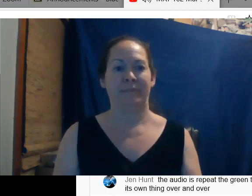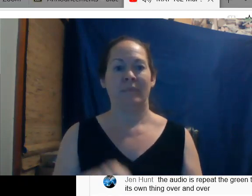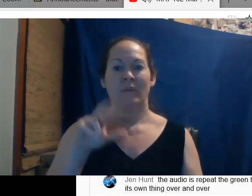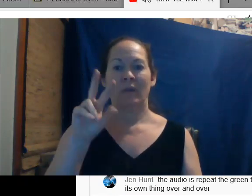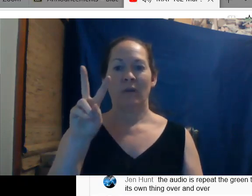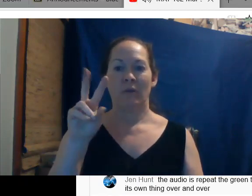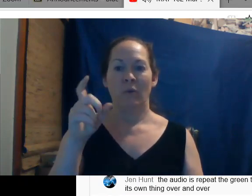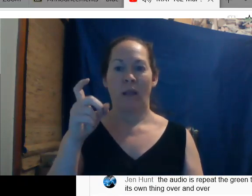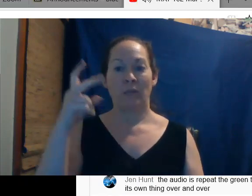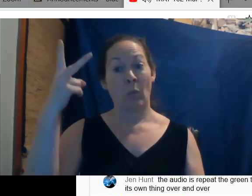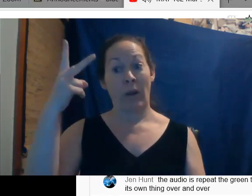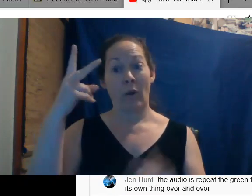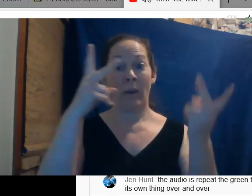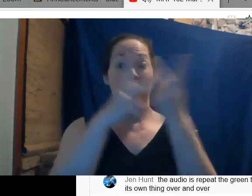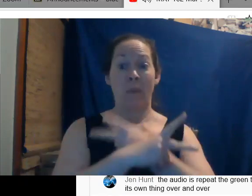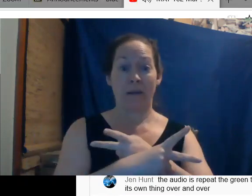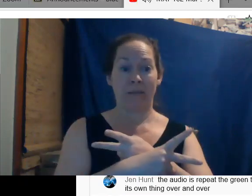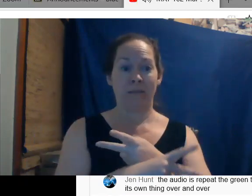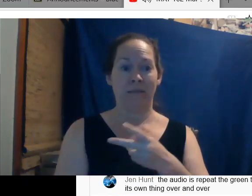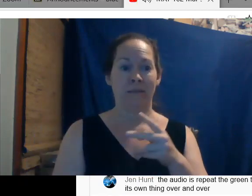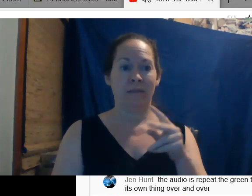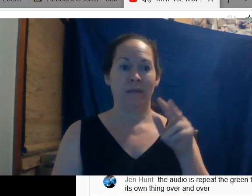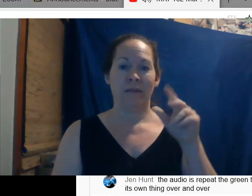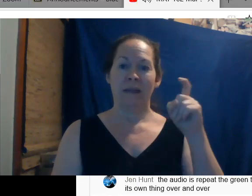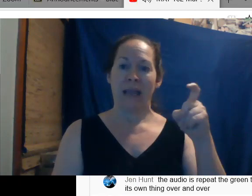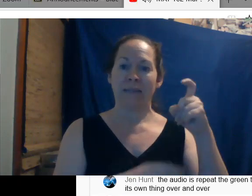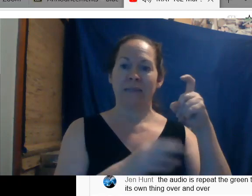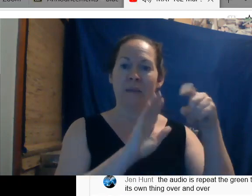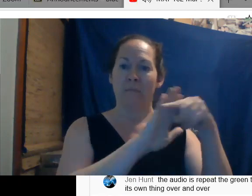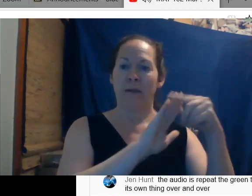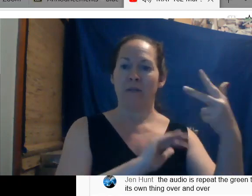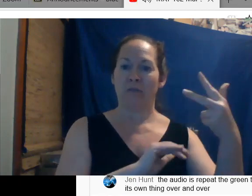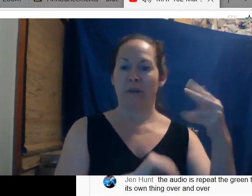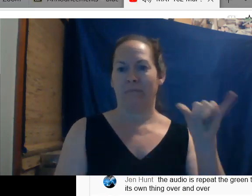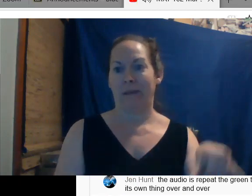So here, I'm going to take the 2x squared,